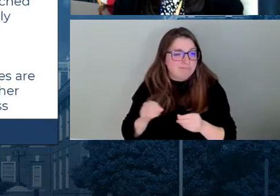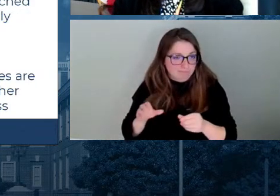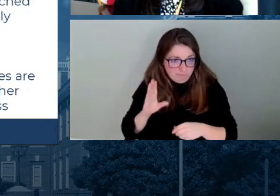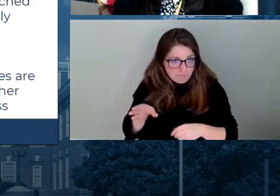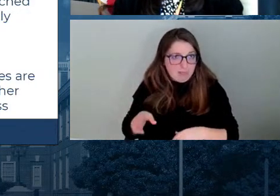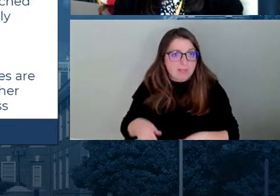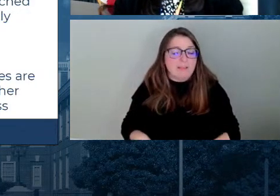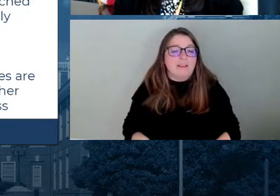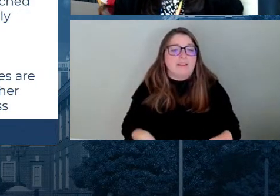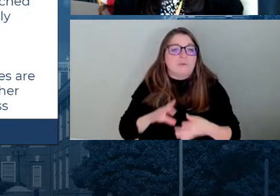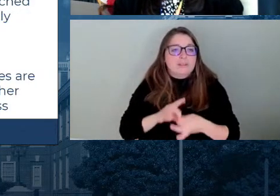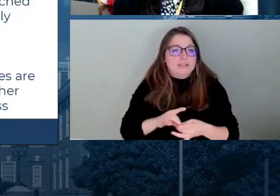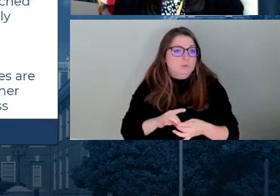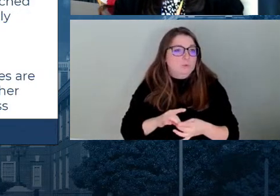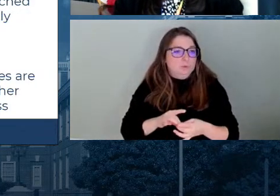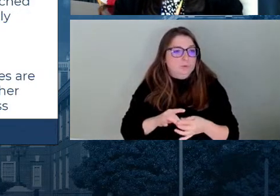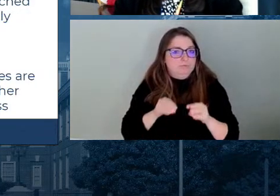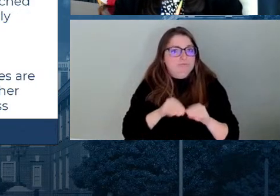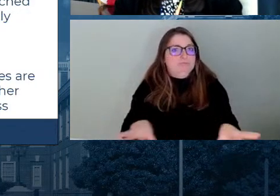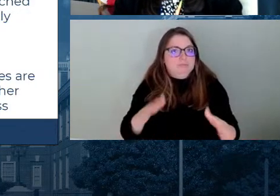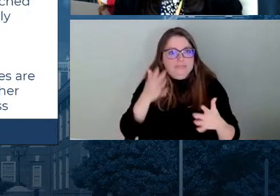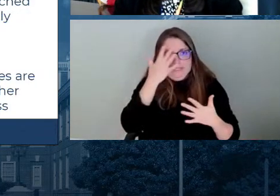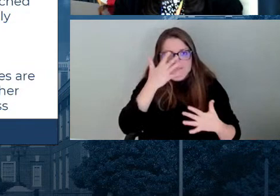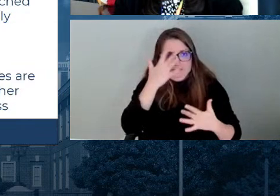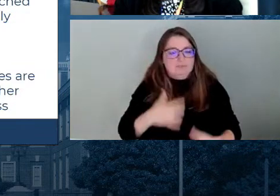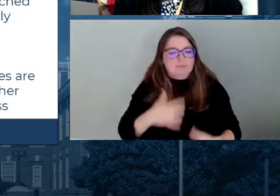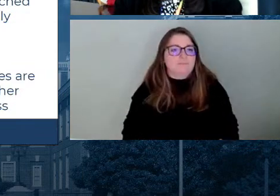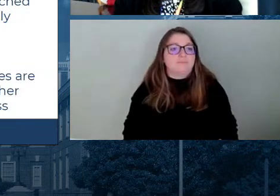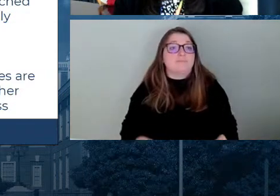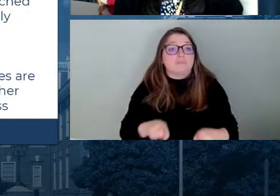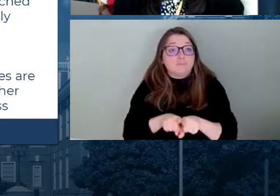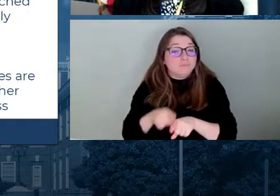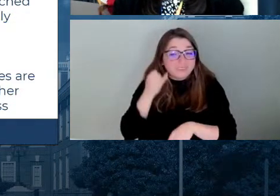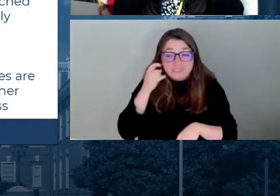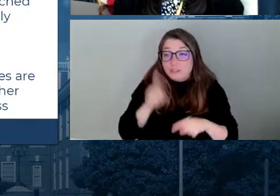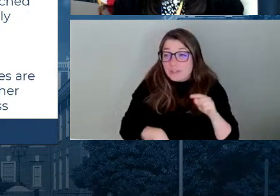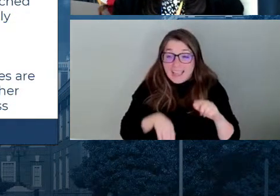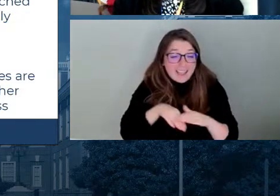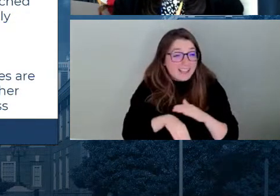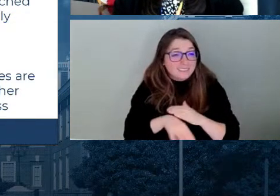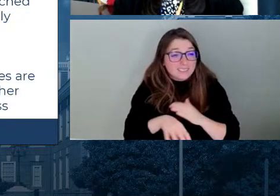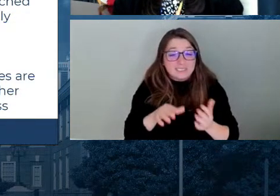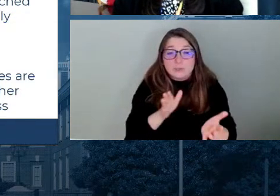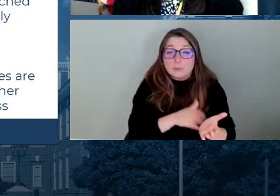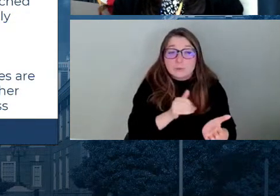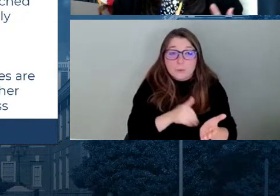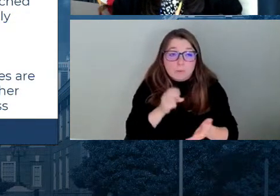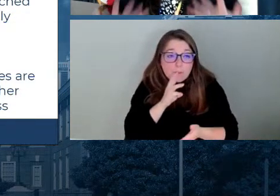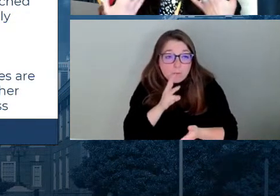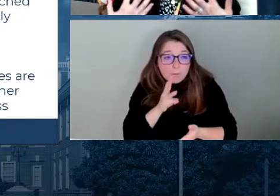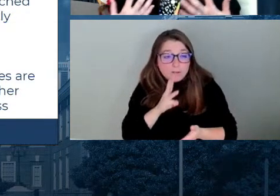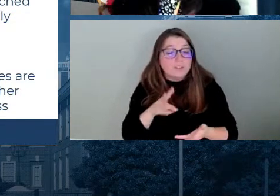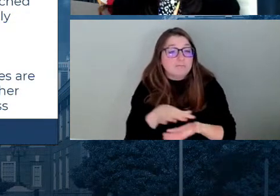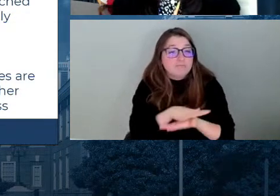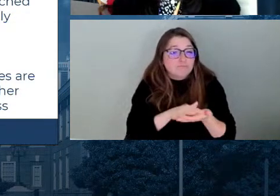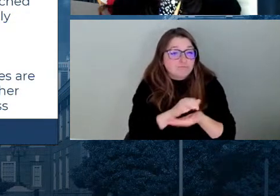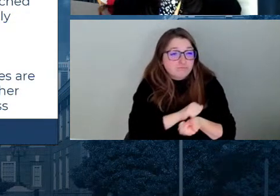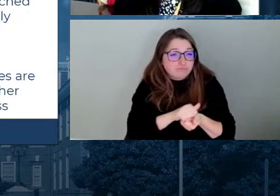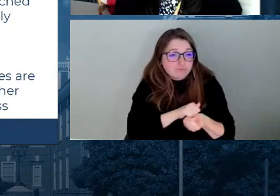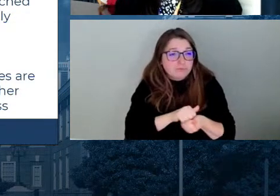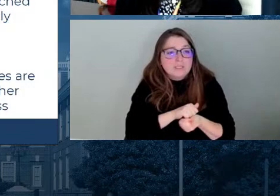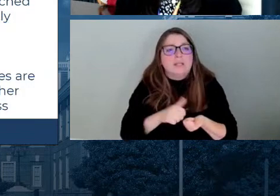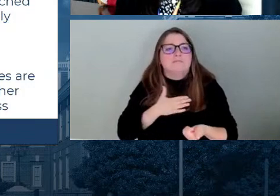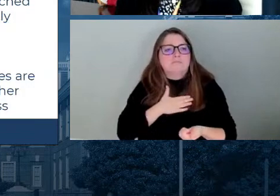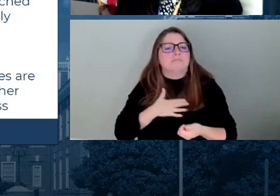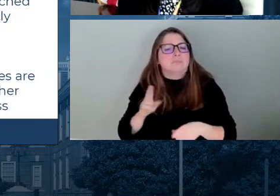using alcohol-based hand sanitizers if you don't have access to soap and water. Avoid touching your eyes, nose, and mouth. That is a pathway for these